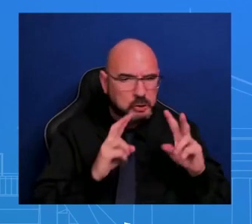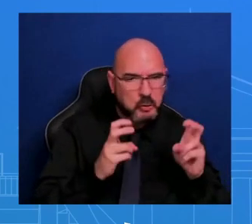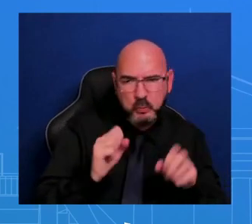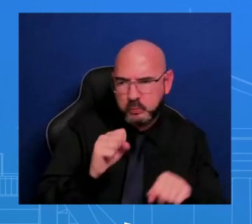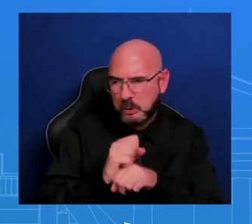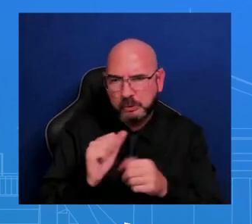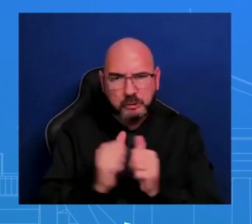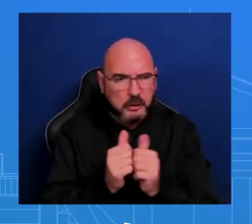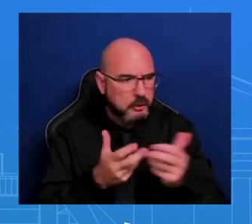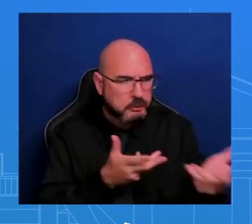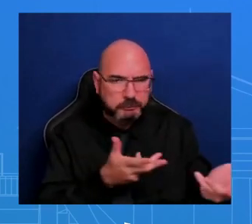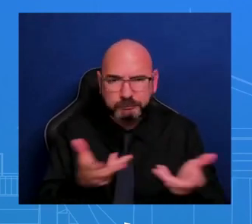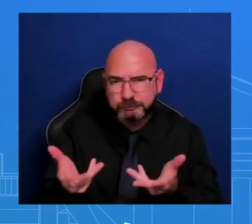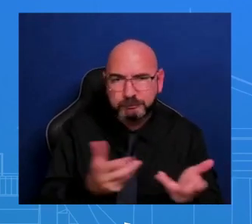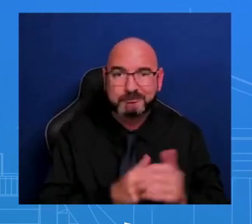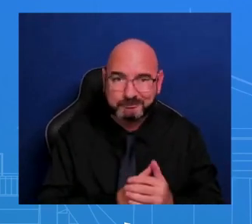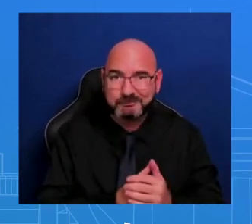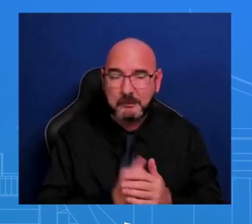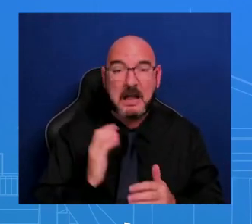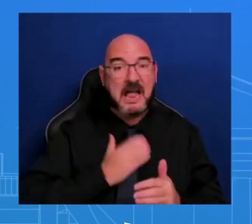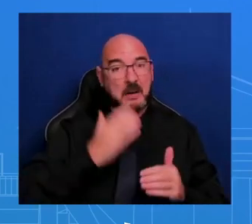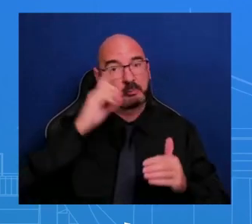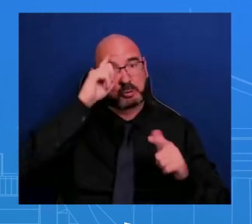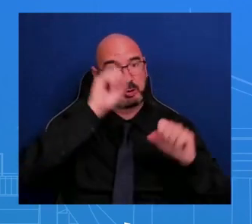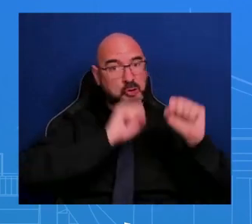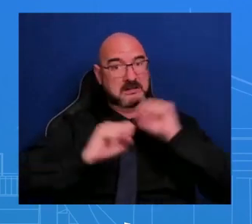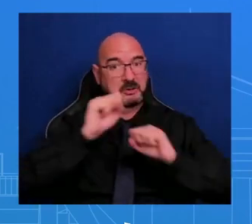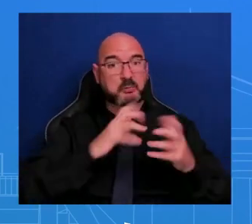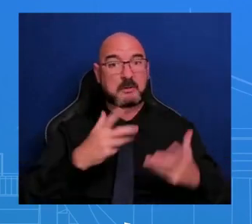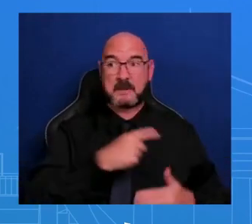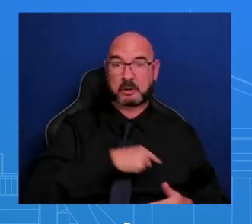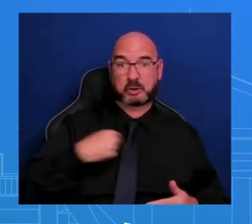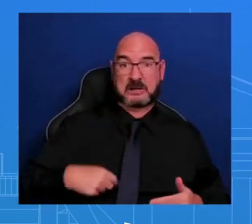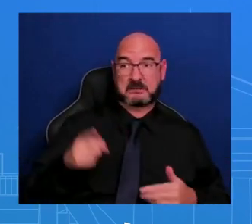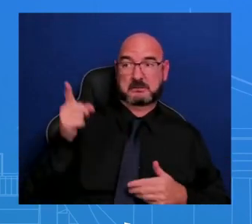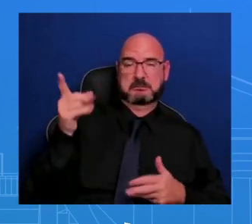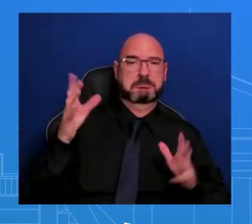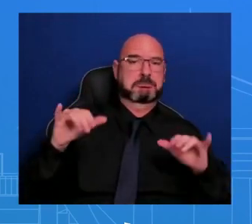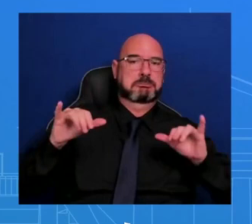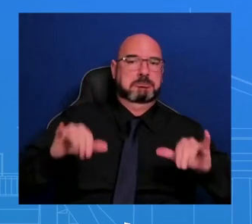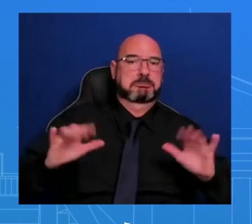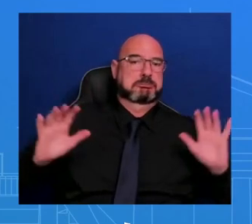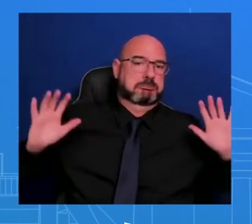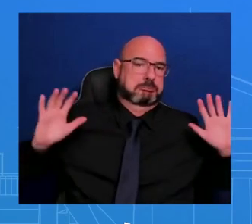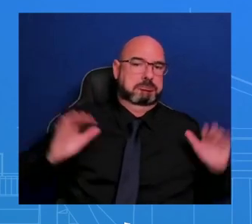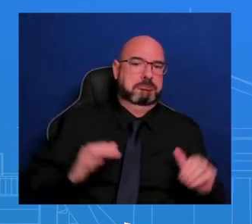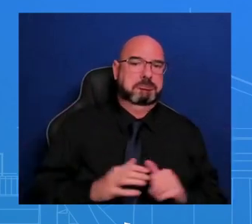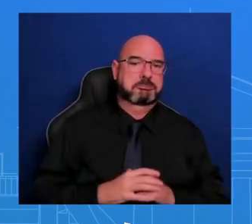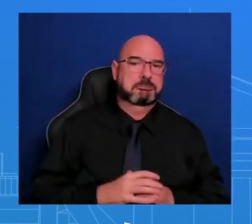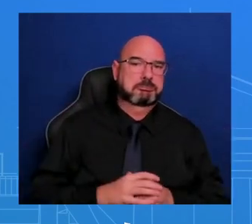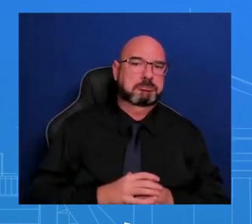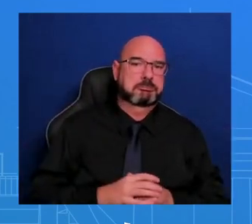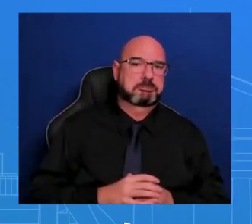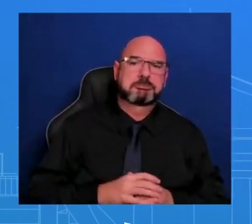here. And our assessment of the challenges that we have with PRC,